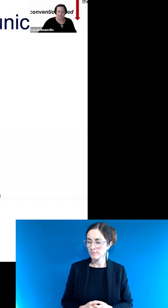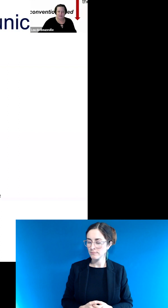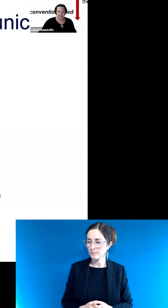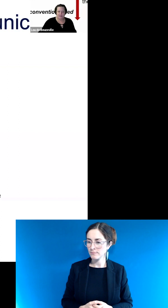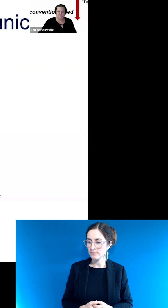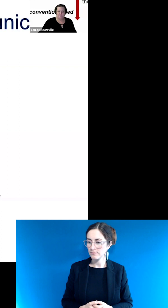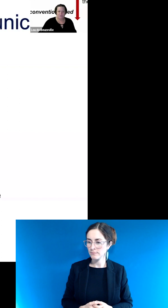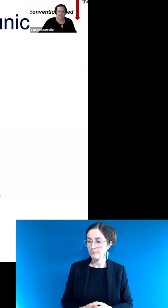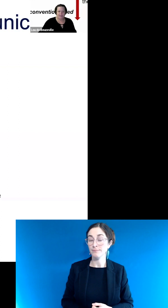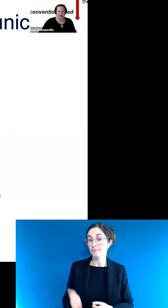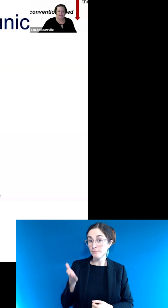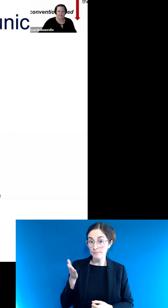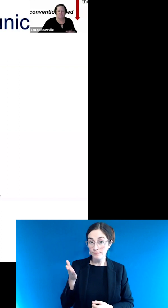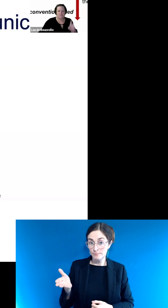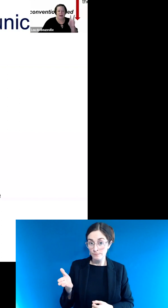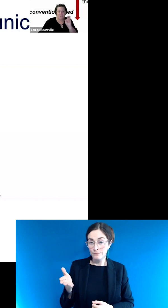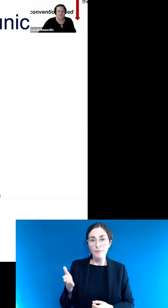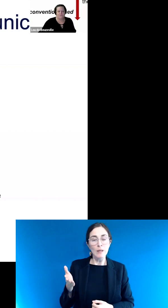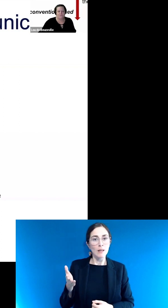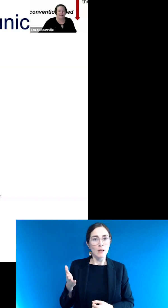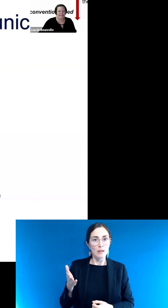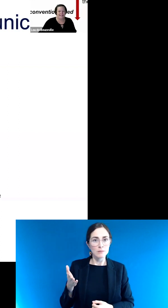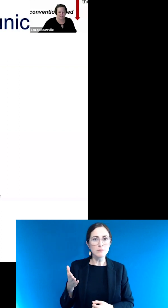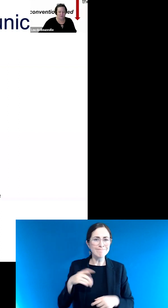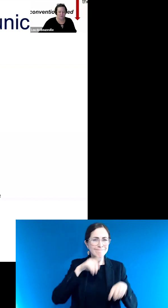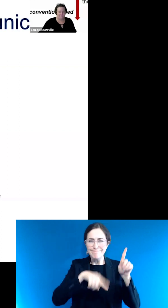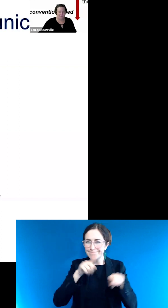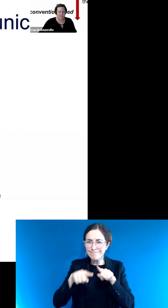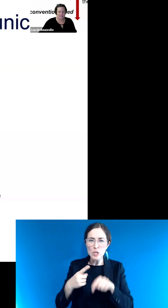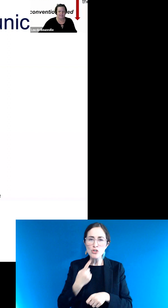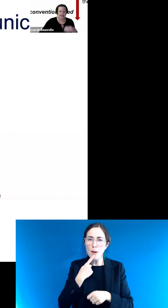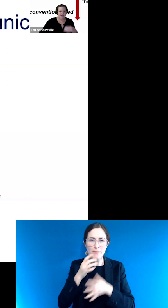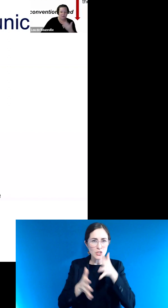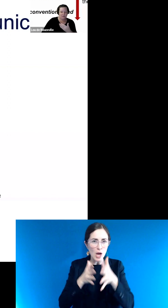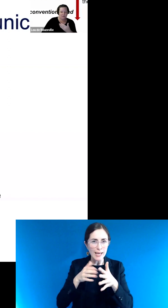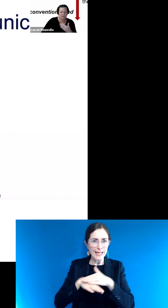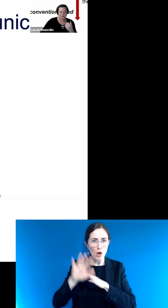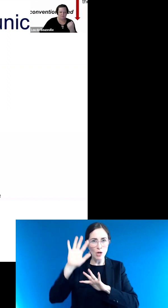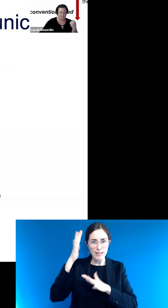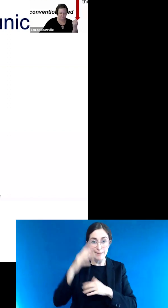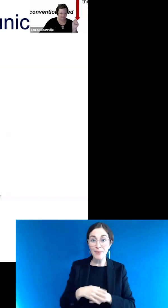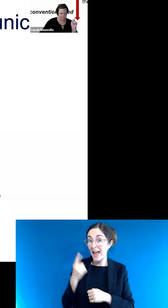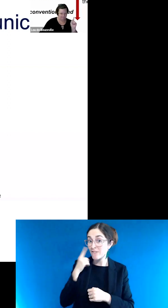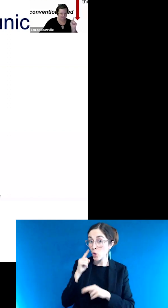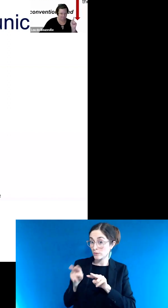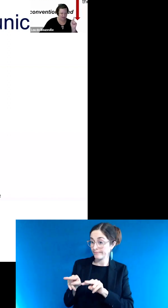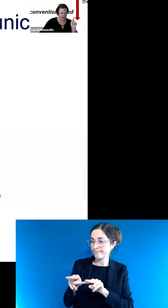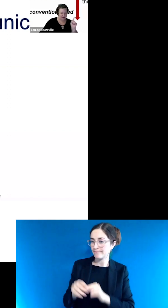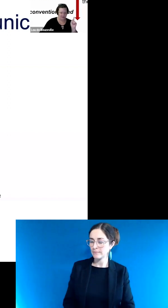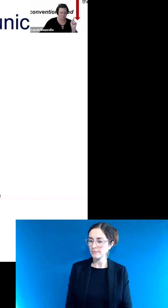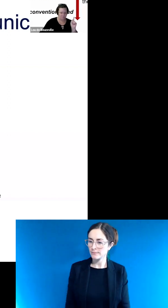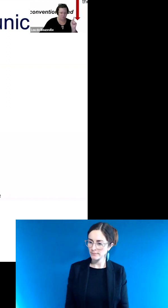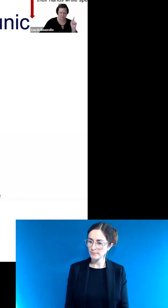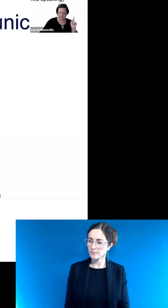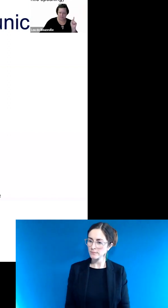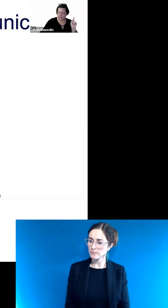English, I'm going to talk here about the range of signing you can have in Auslan. So have a quick look at the